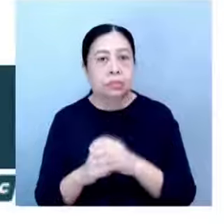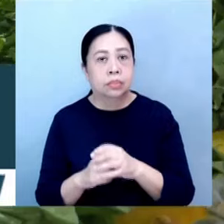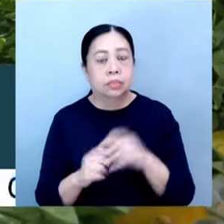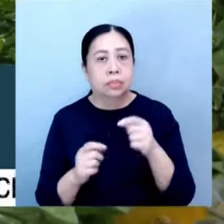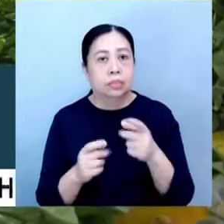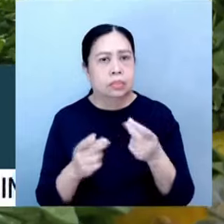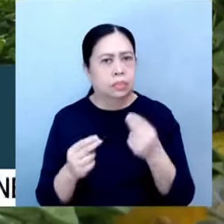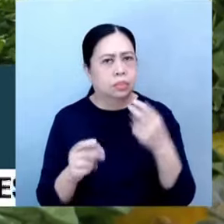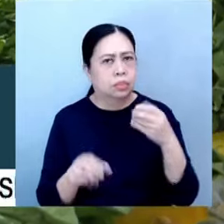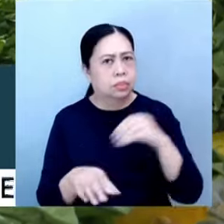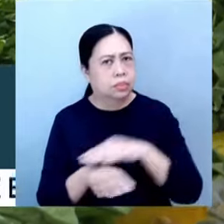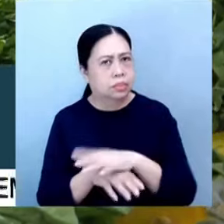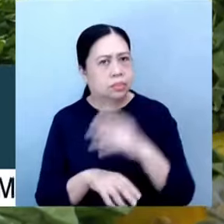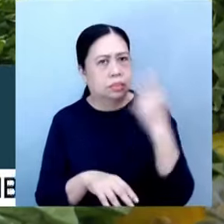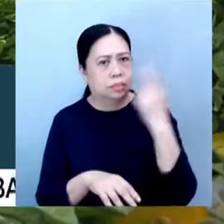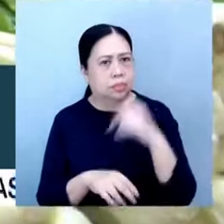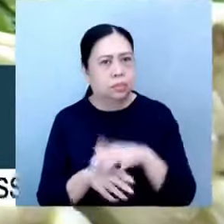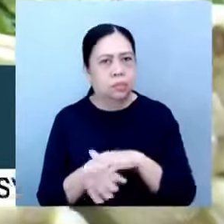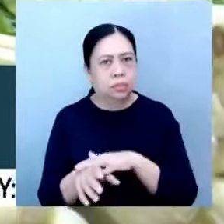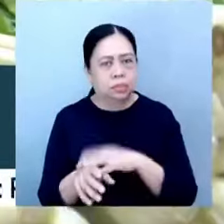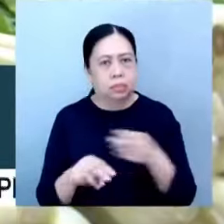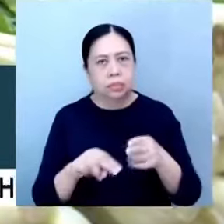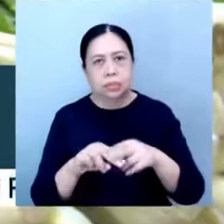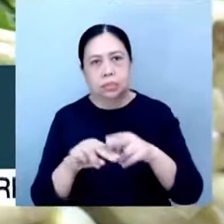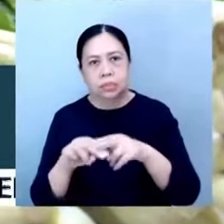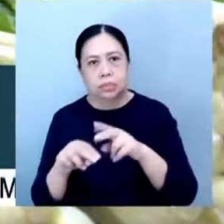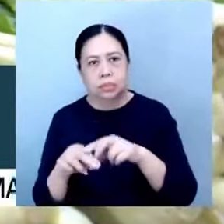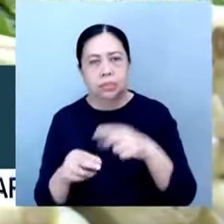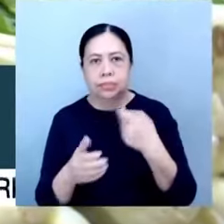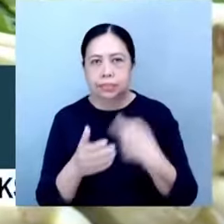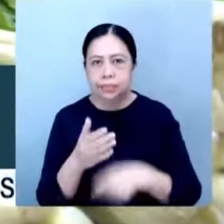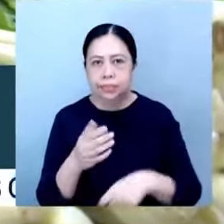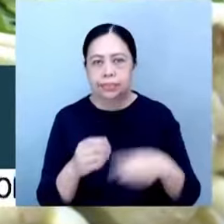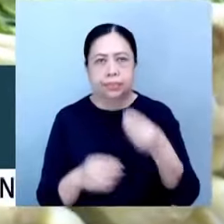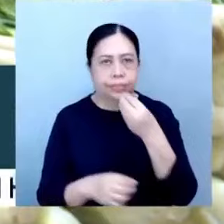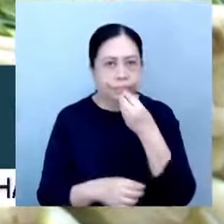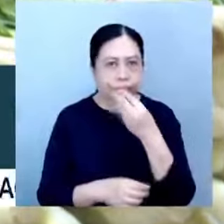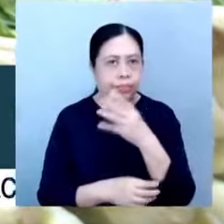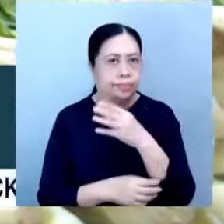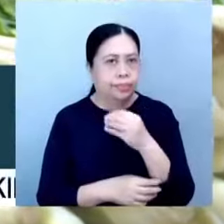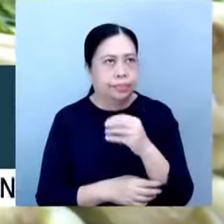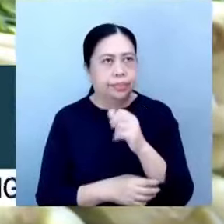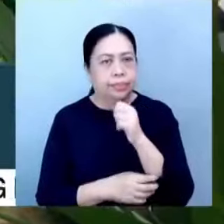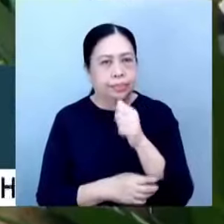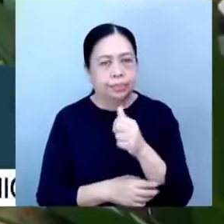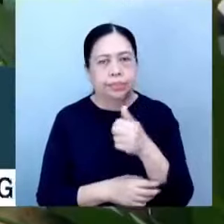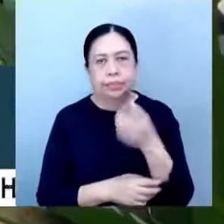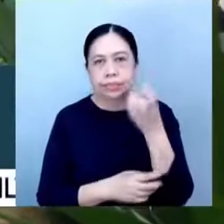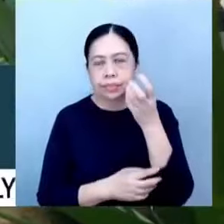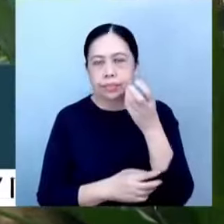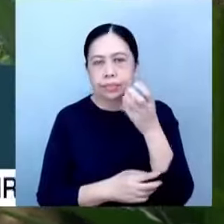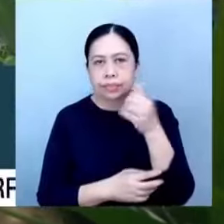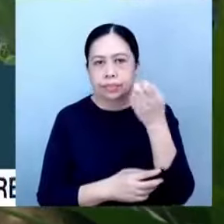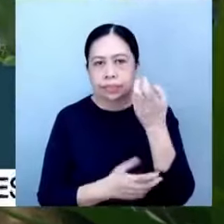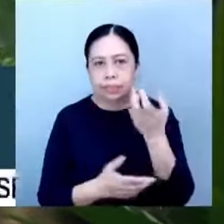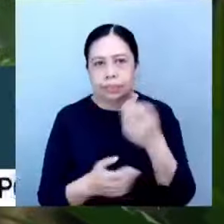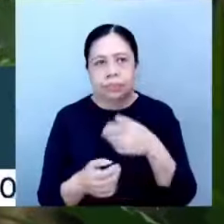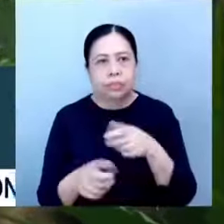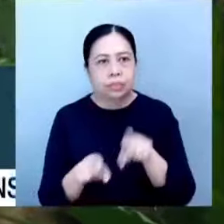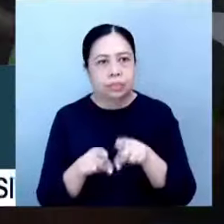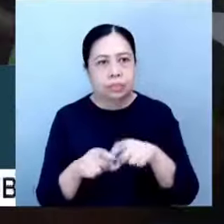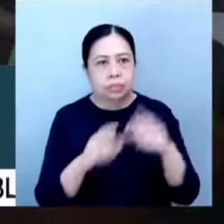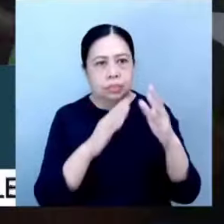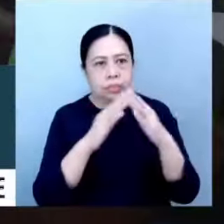of deceleration were slower increases in prices of food and non-alcoholic beverages, as well as housing and